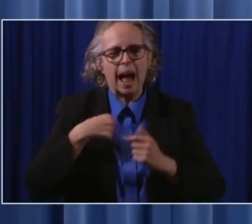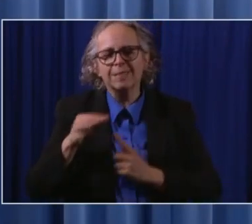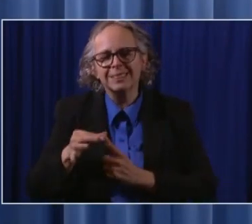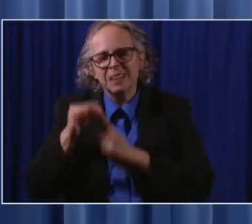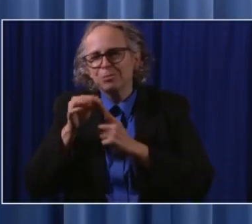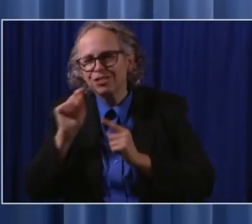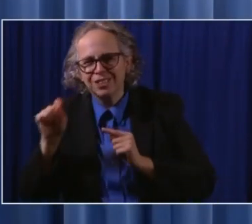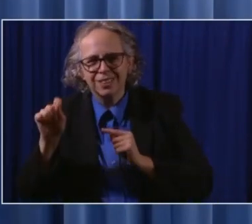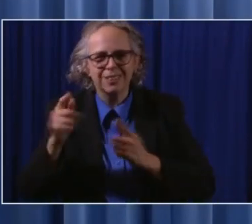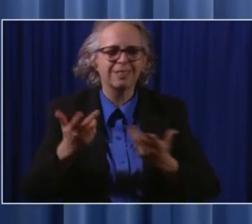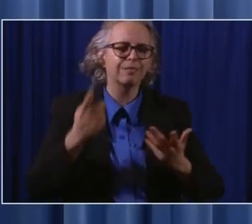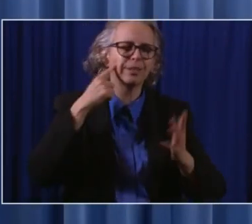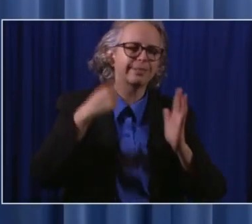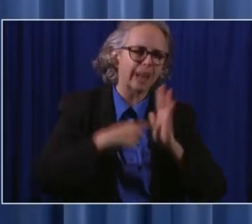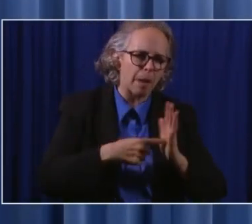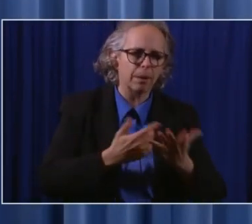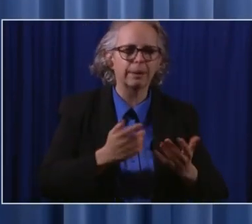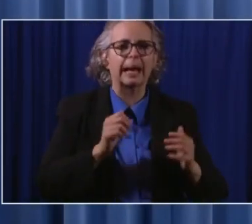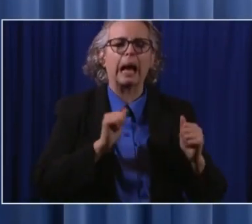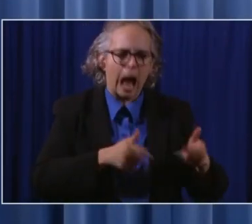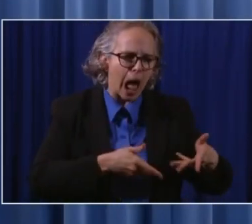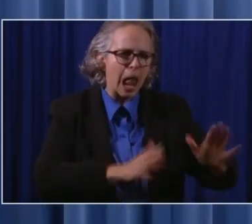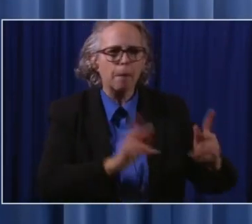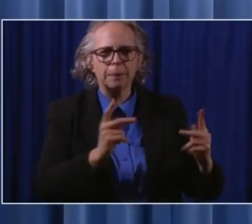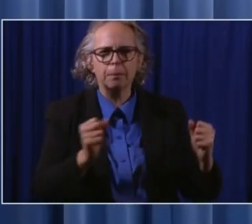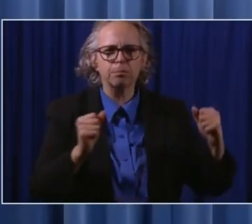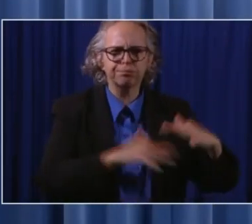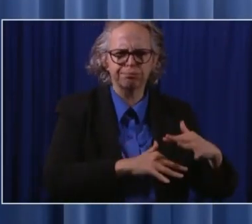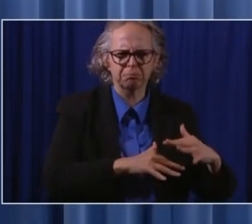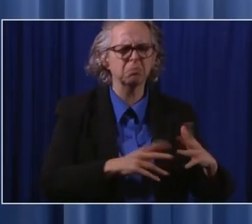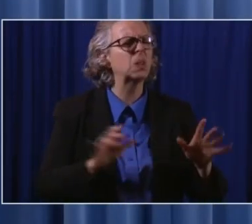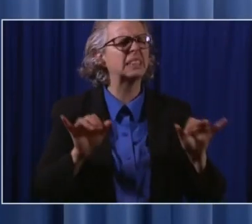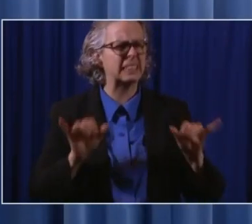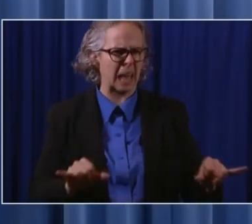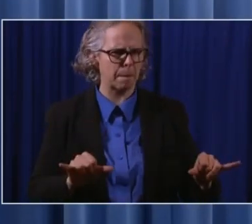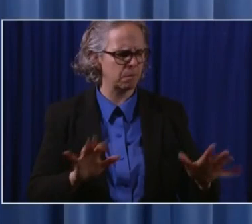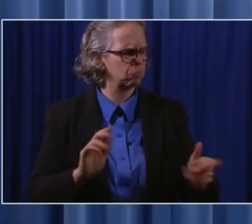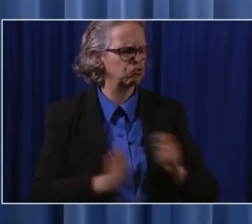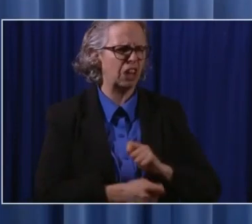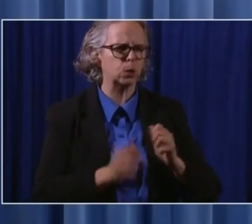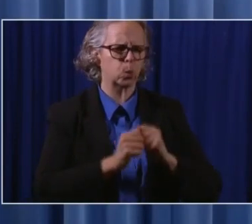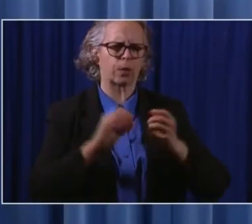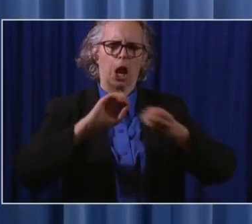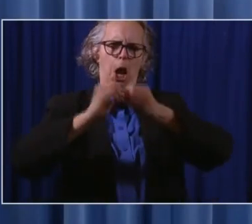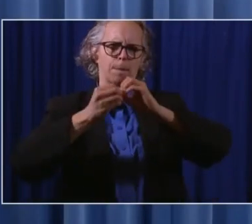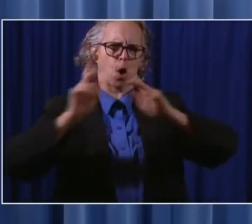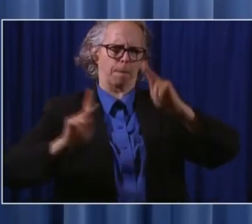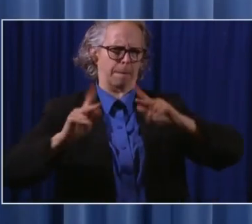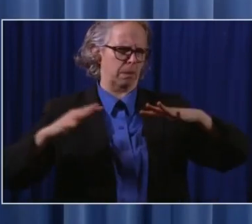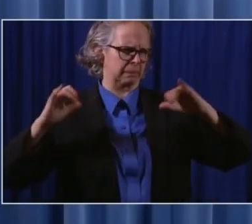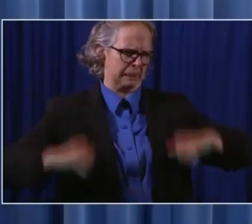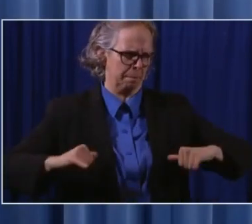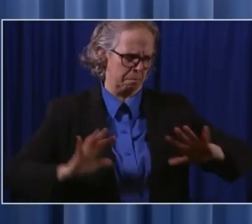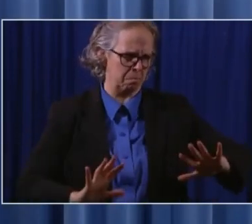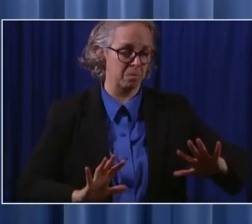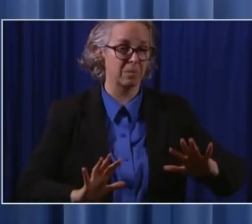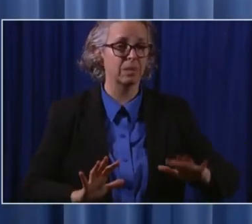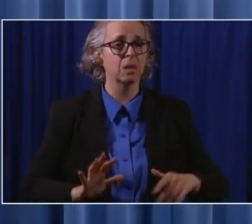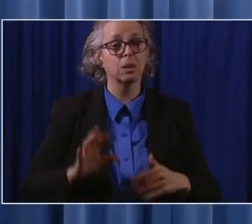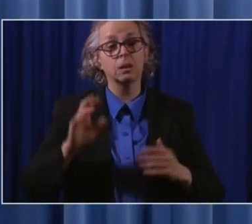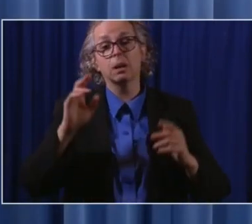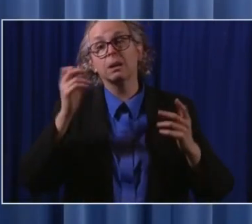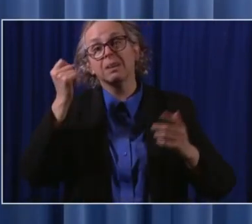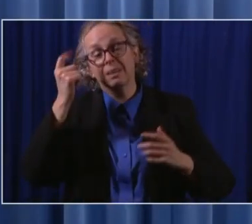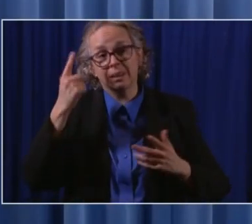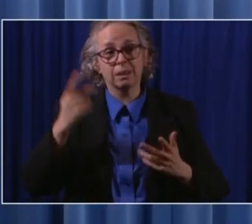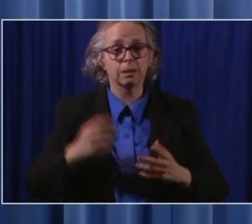lot of different activity. Those will not change. People will still be allowed to